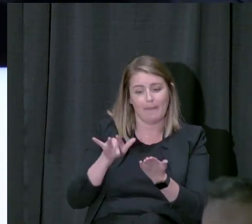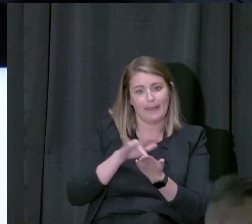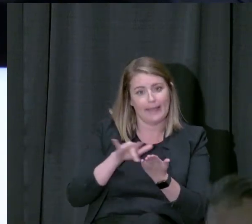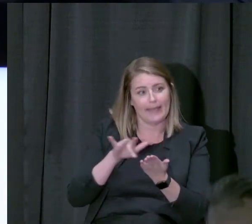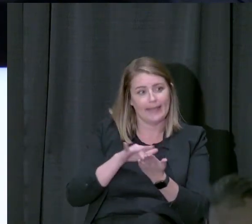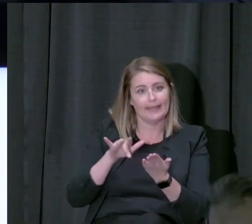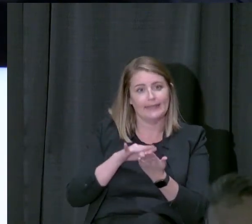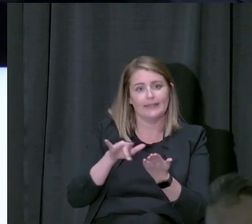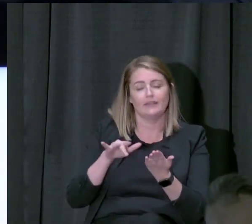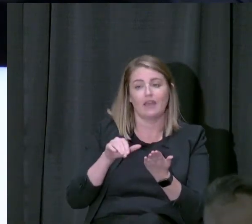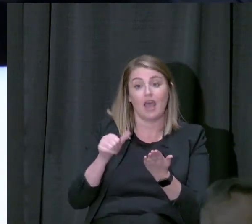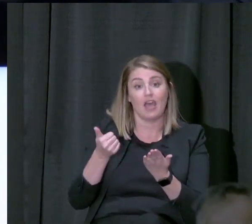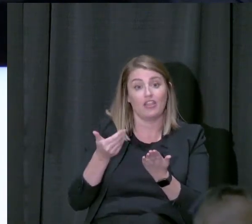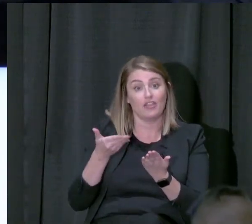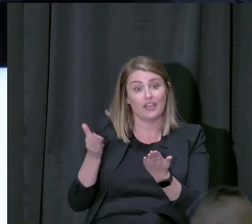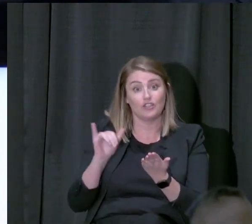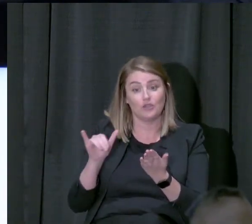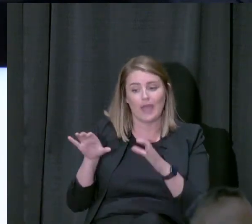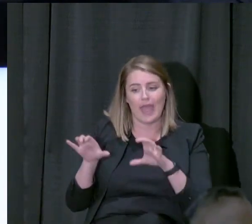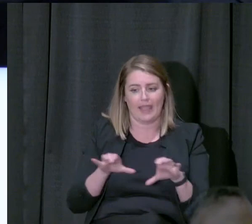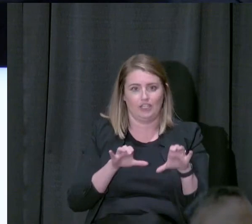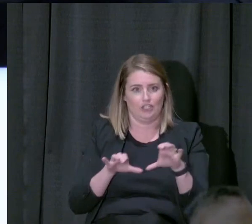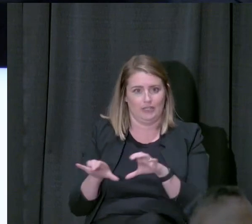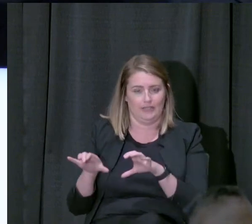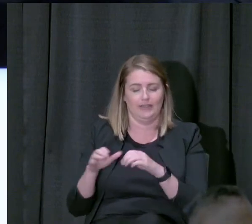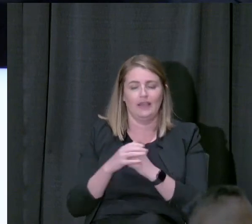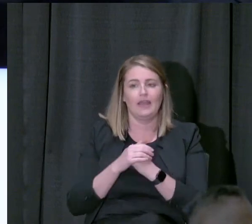other inputs that are not action-based. It can be